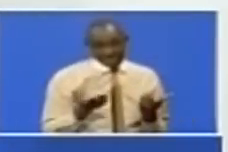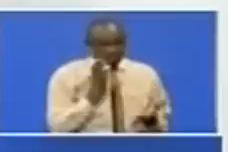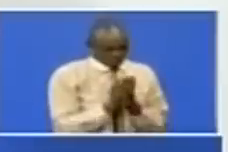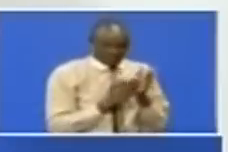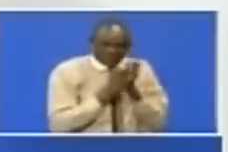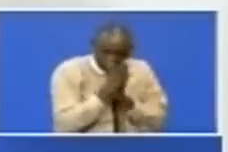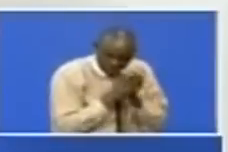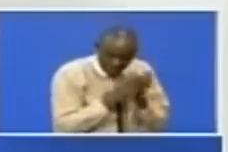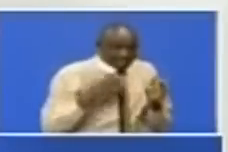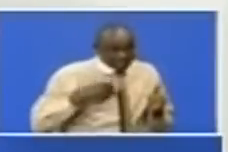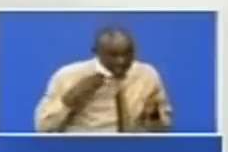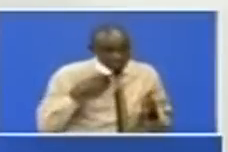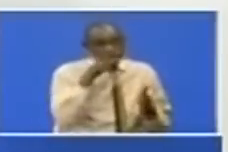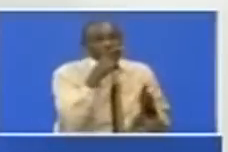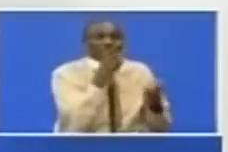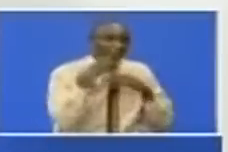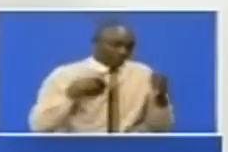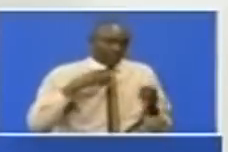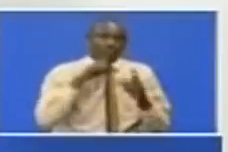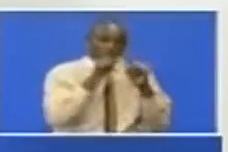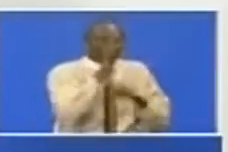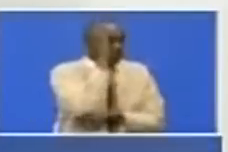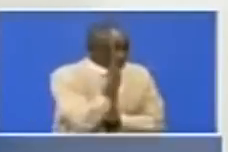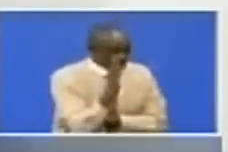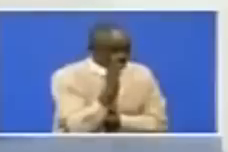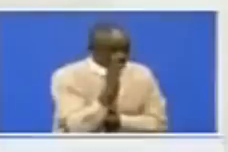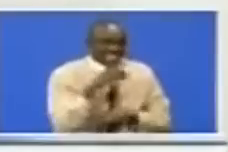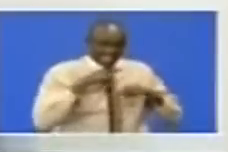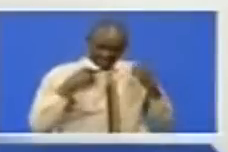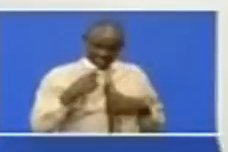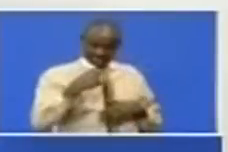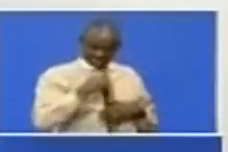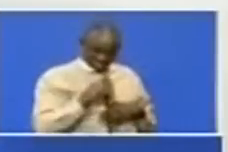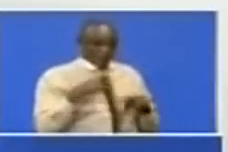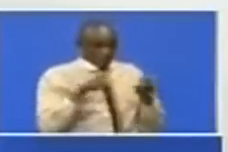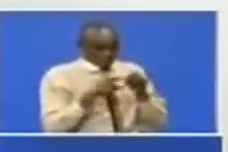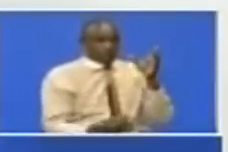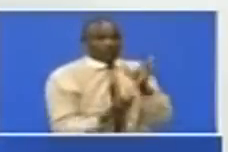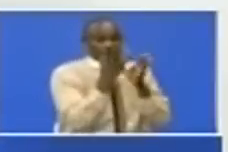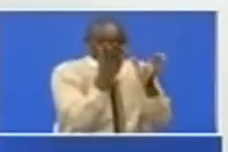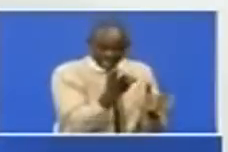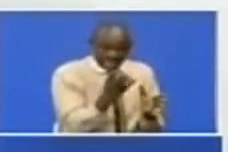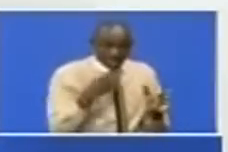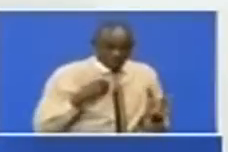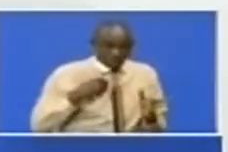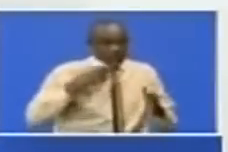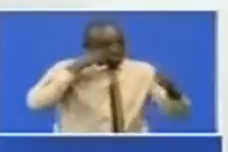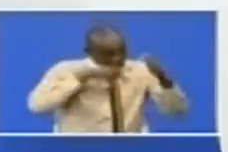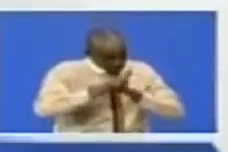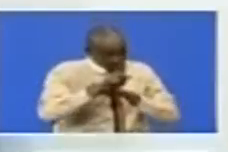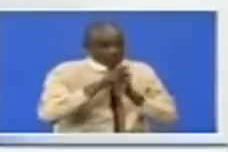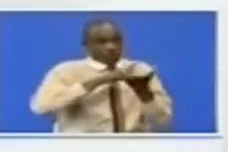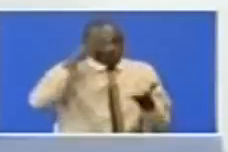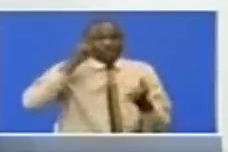is passionate about reaching the unreached with the gospel. So Reverend Lissy Natasha is also the founder of the Prophetic Latter